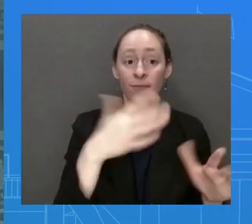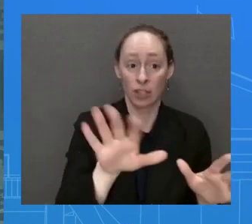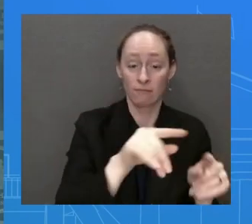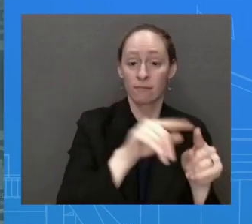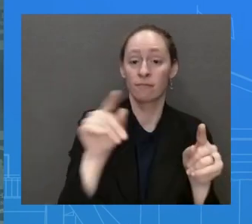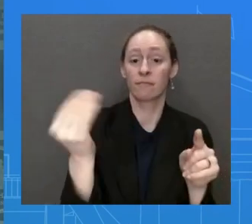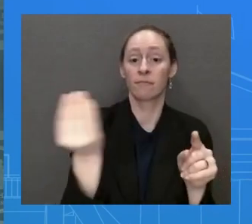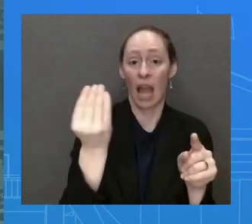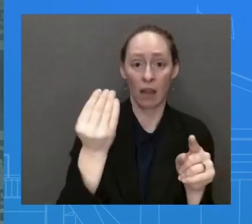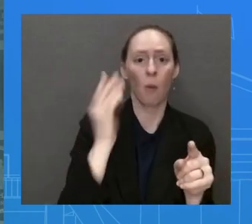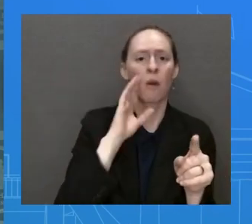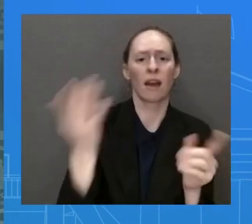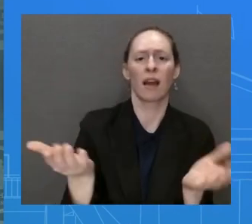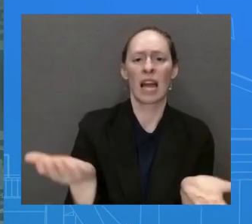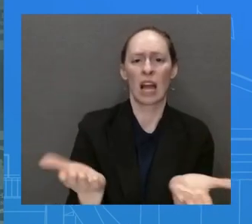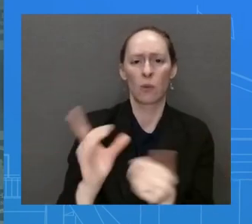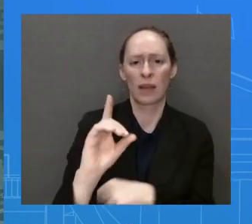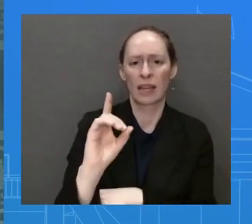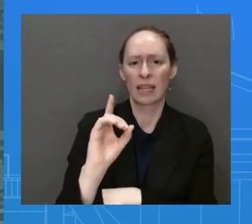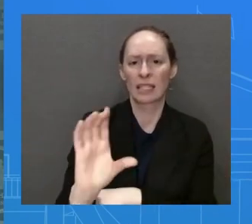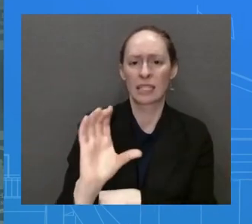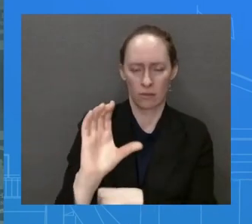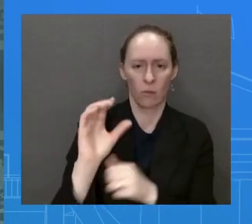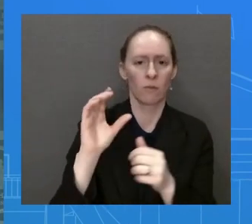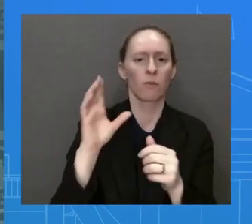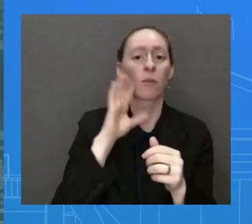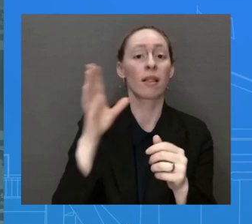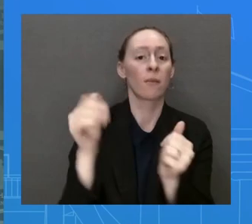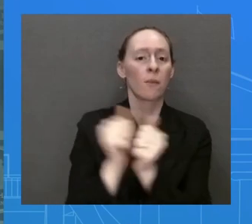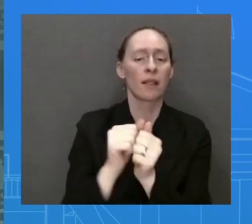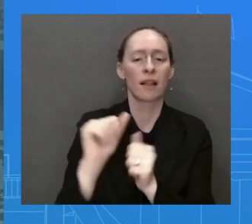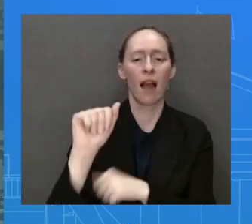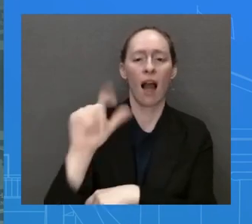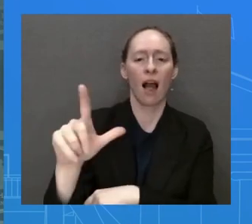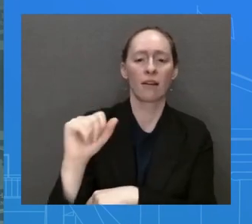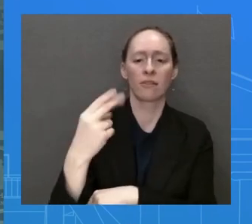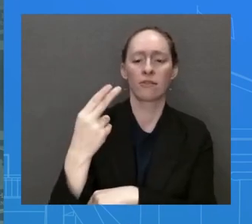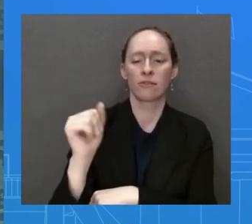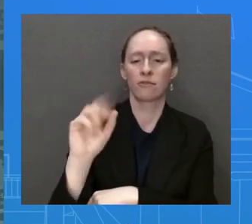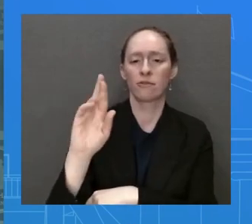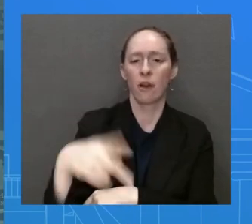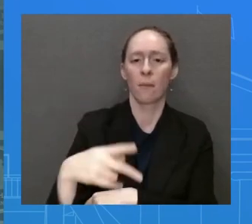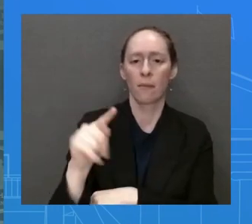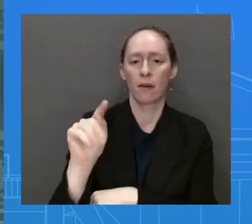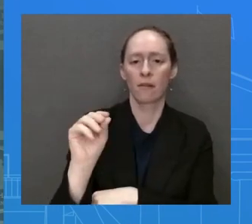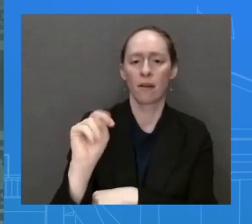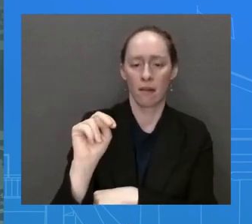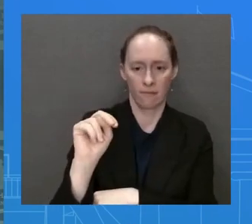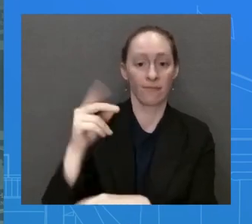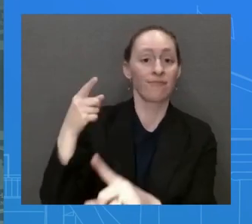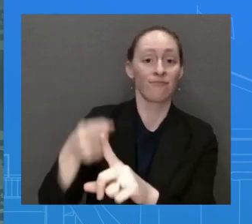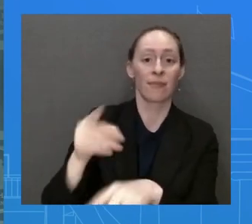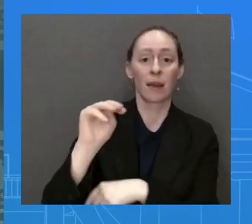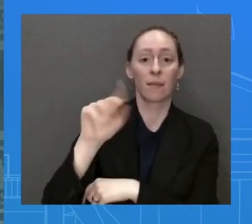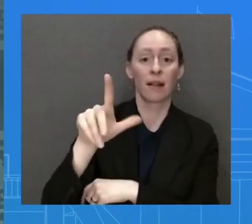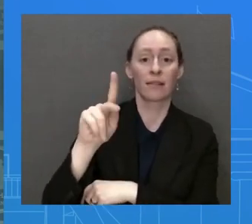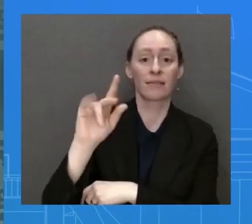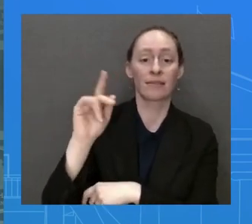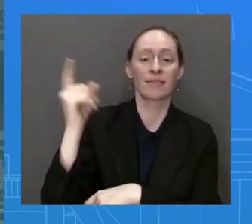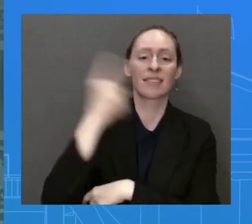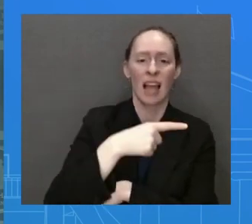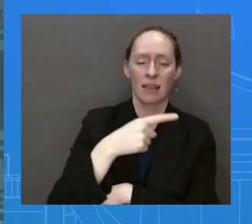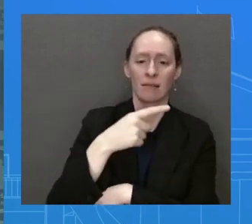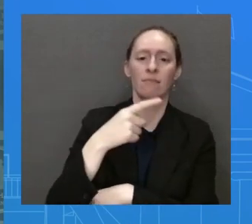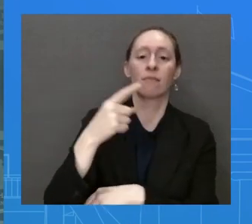and the National Action Network at their Martin Luther King Jr. Day breakfast, where he will deliver the keynote